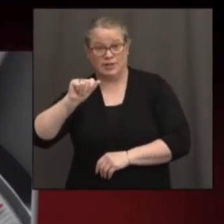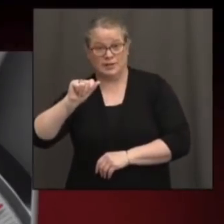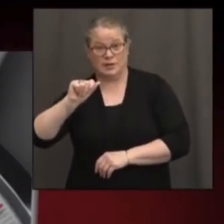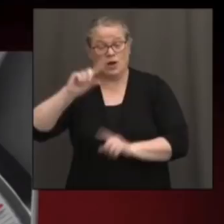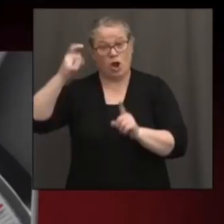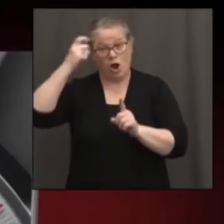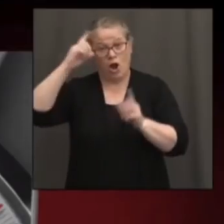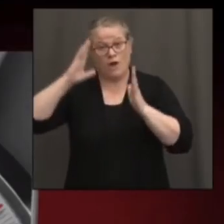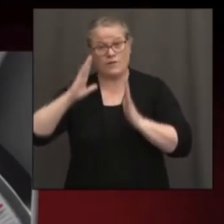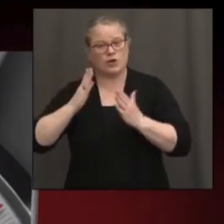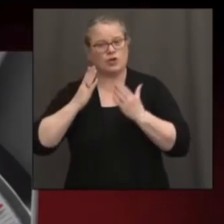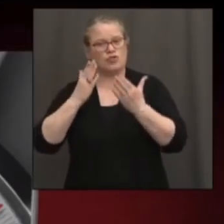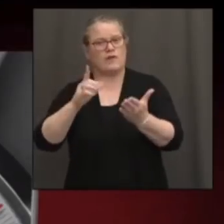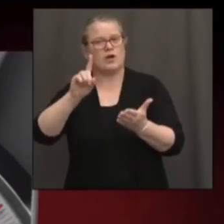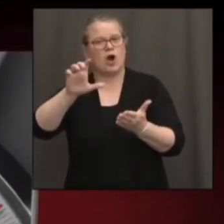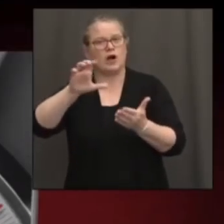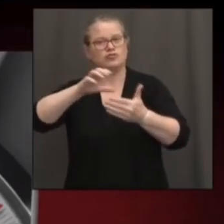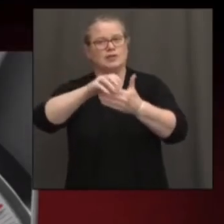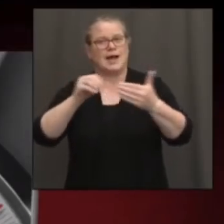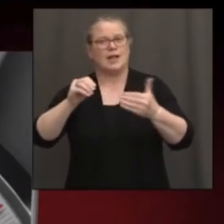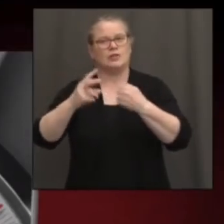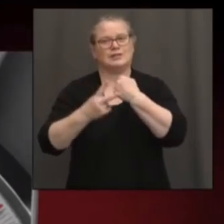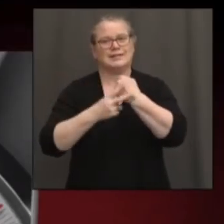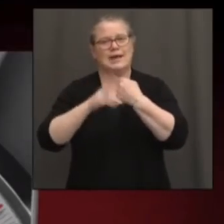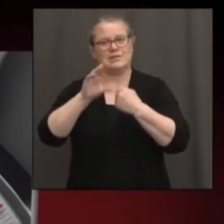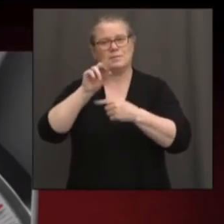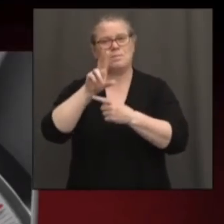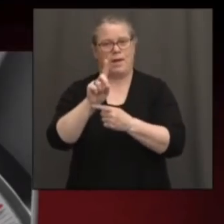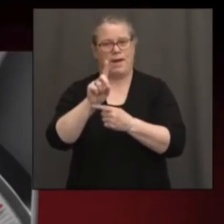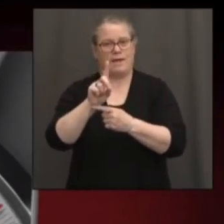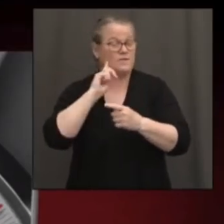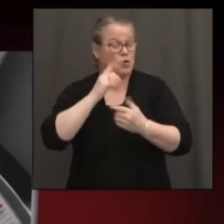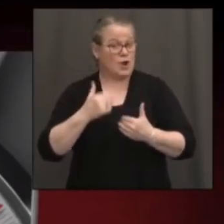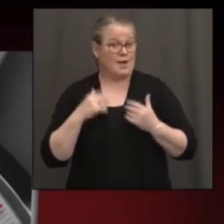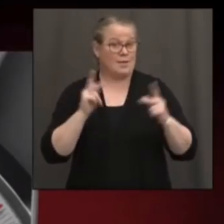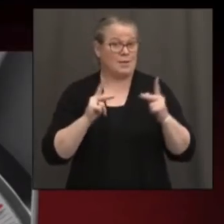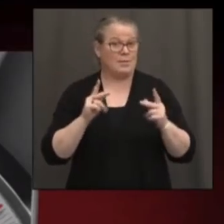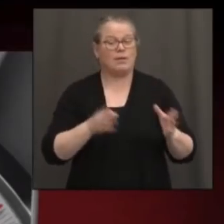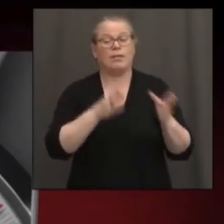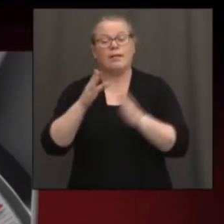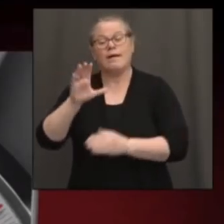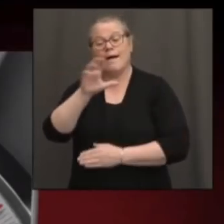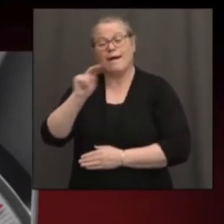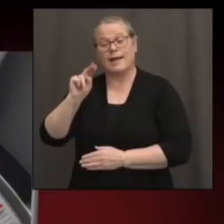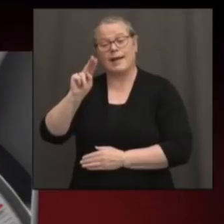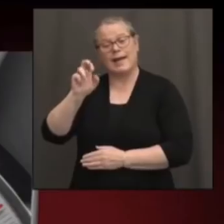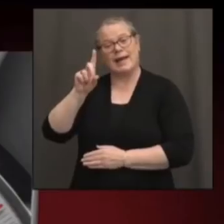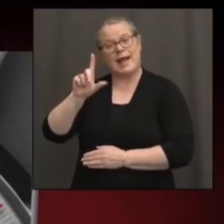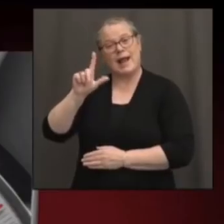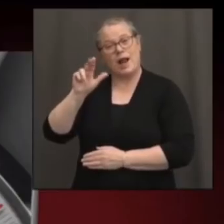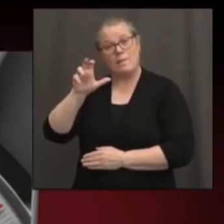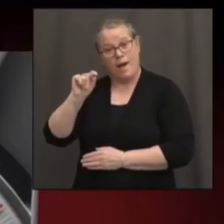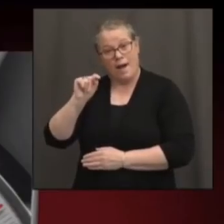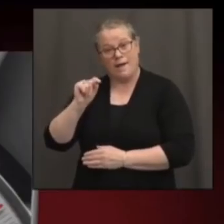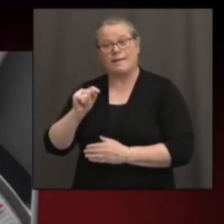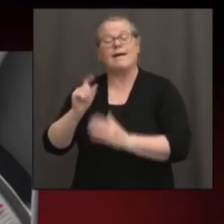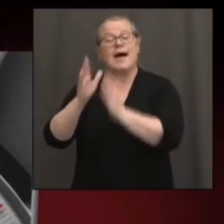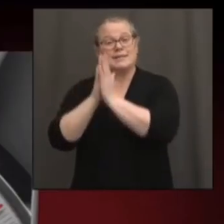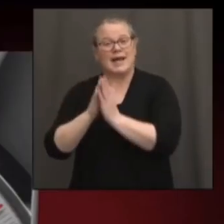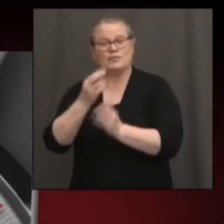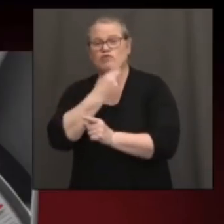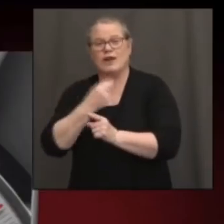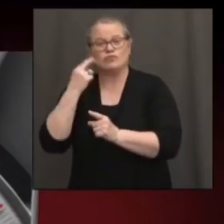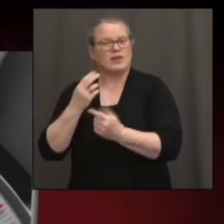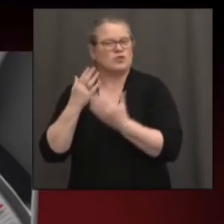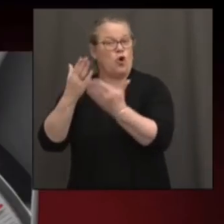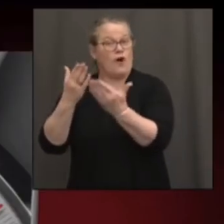offering $100 savings bonds for young people. Connecticut's Ned Lamont has enlisted restaurants to offer a